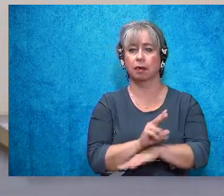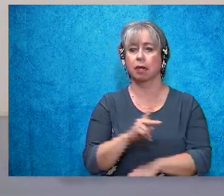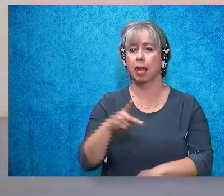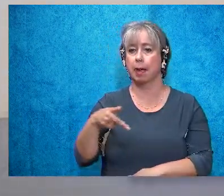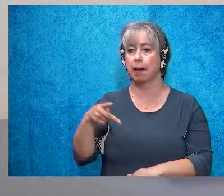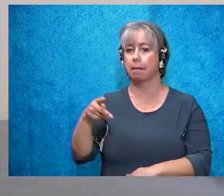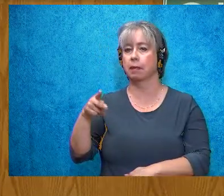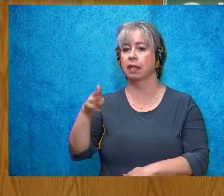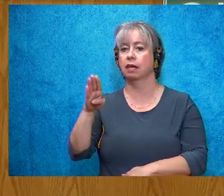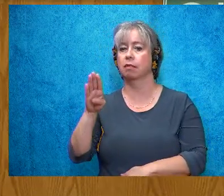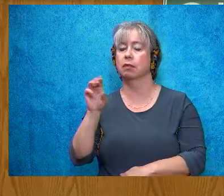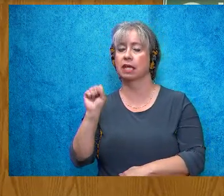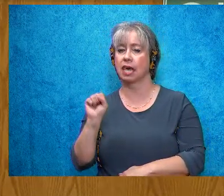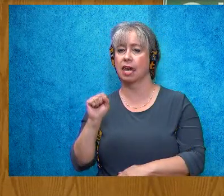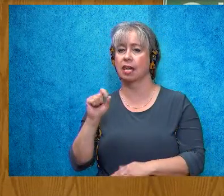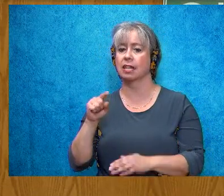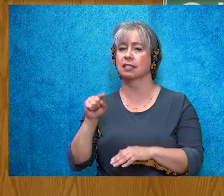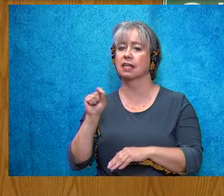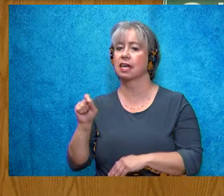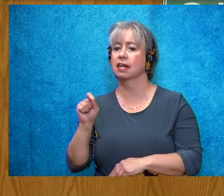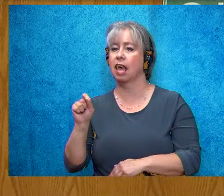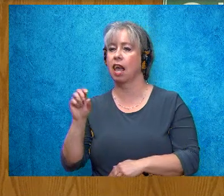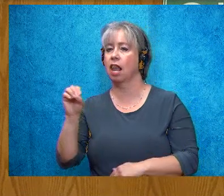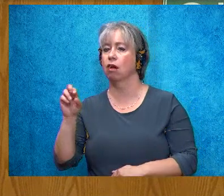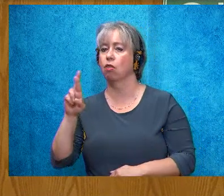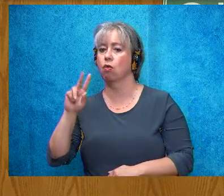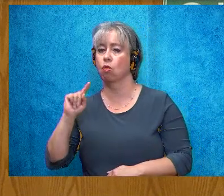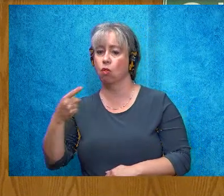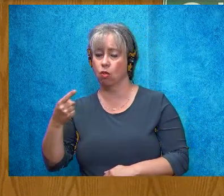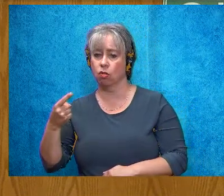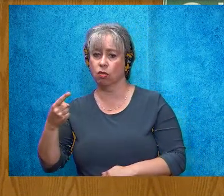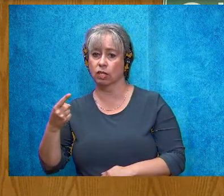pbs.org, and it has a great interactive